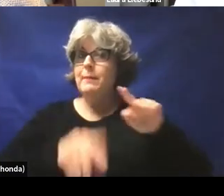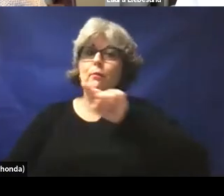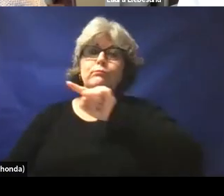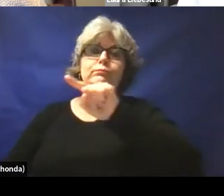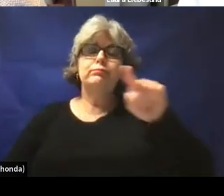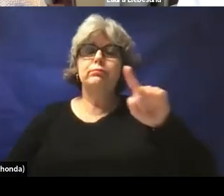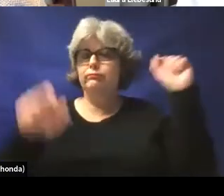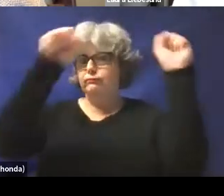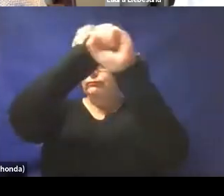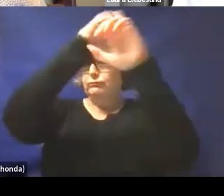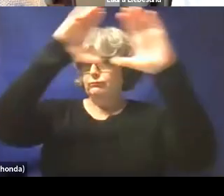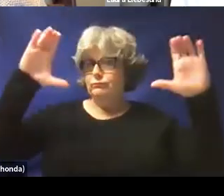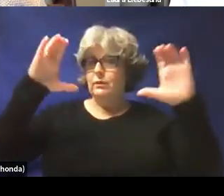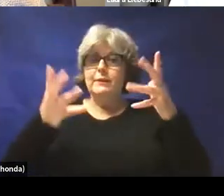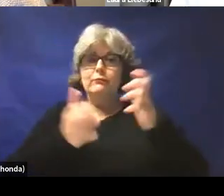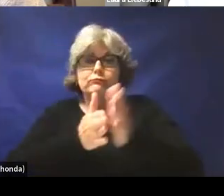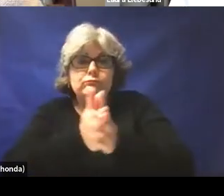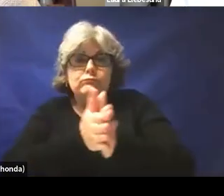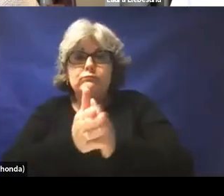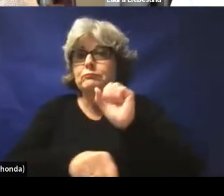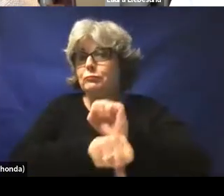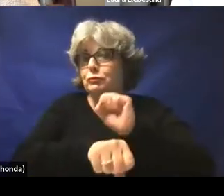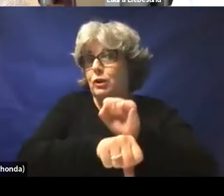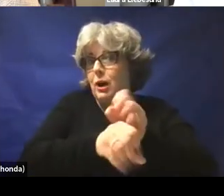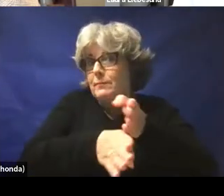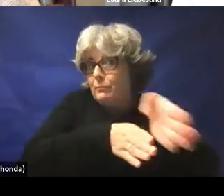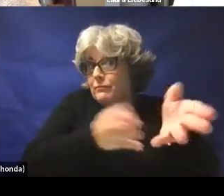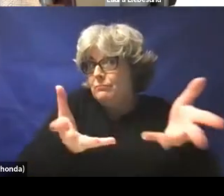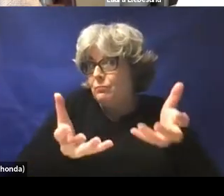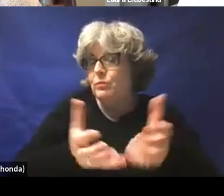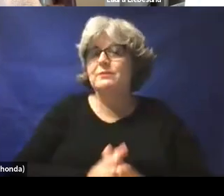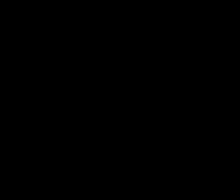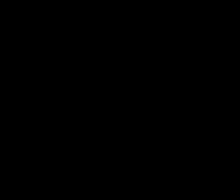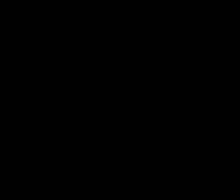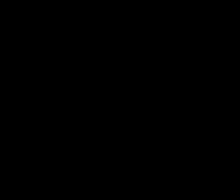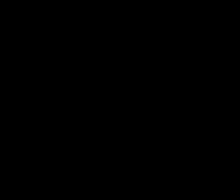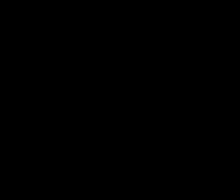viewing bartending as a desirable profession.